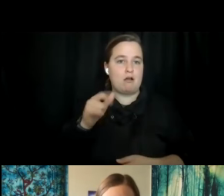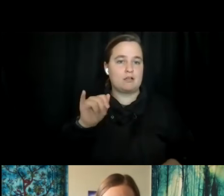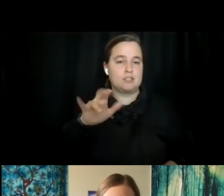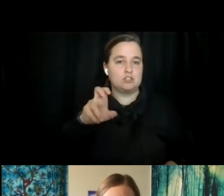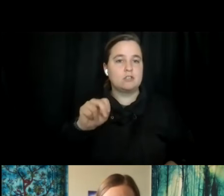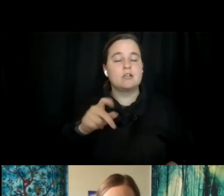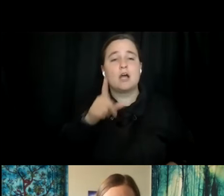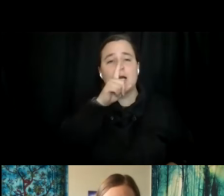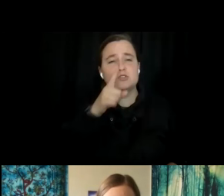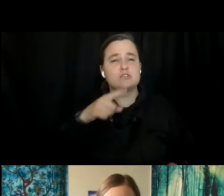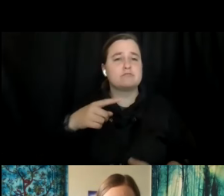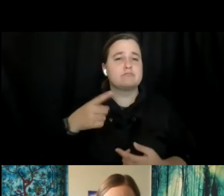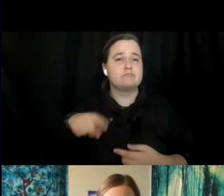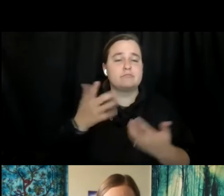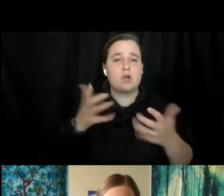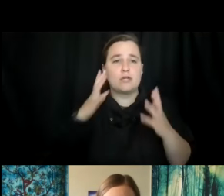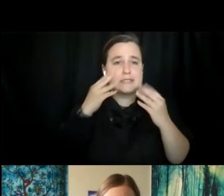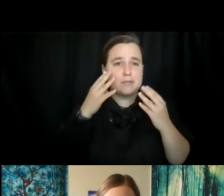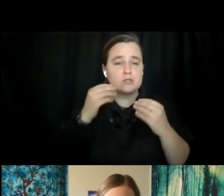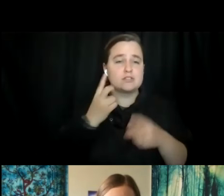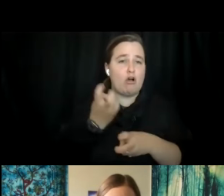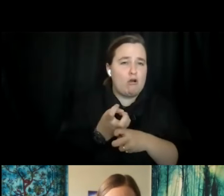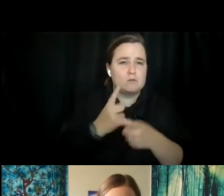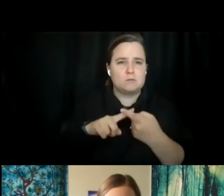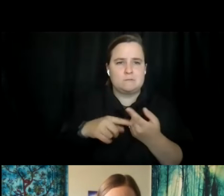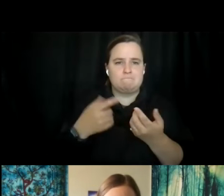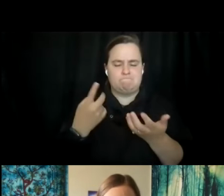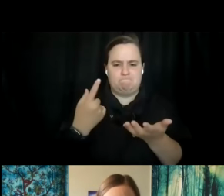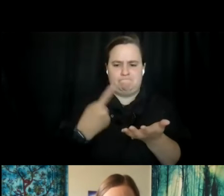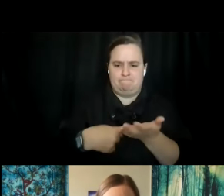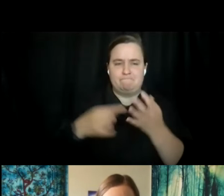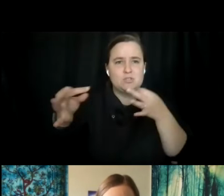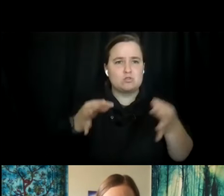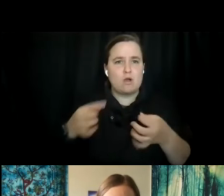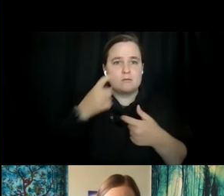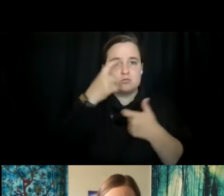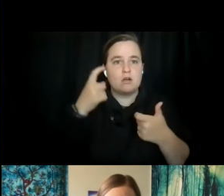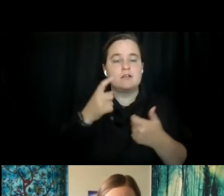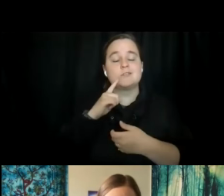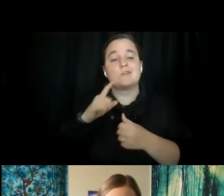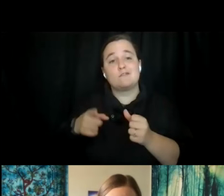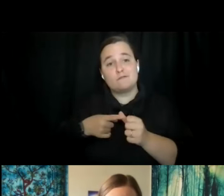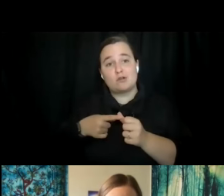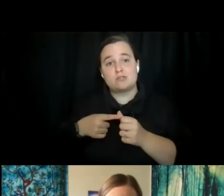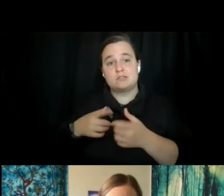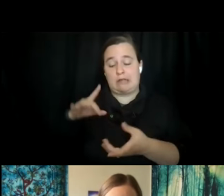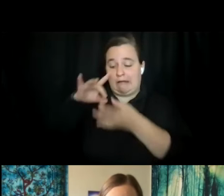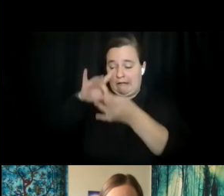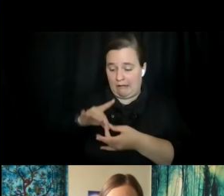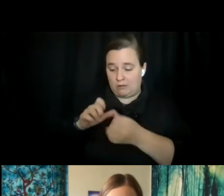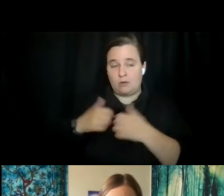have experience in work and life. So in a way, reconnecting with our bodily sensations or recognize